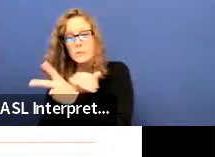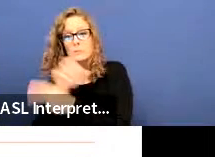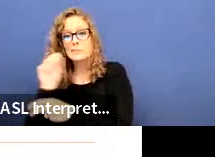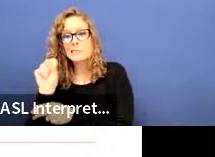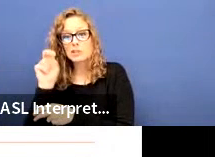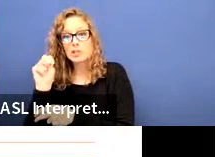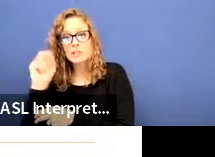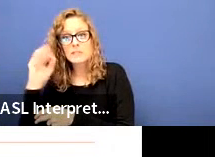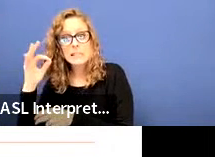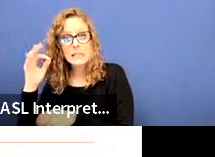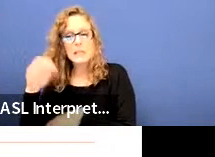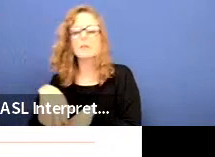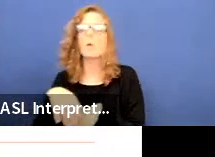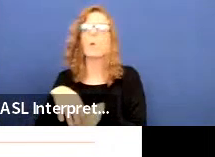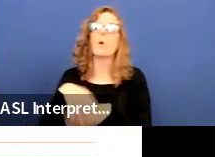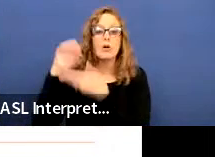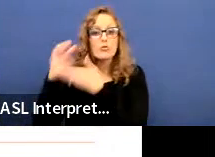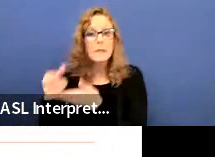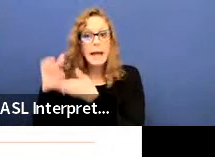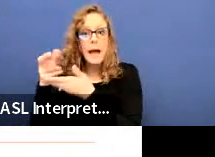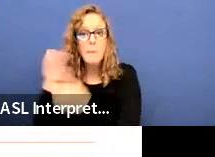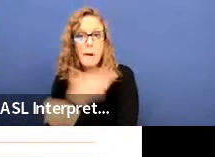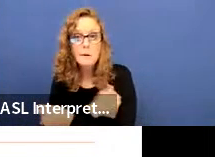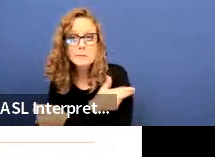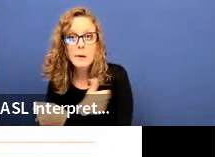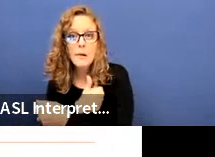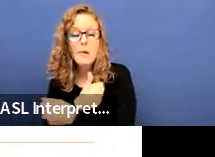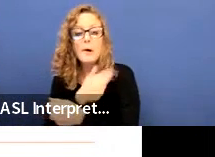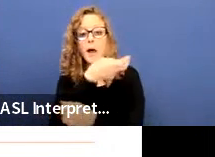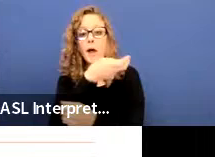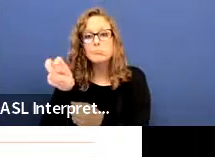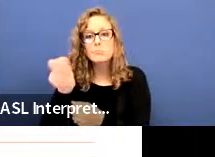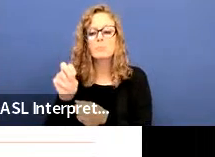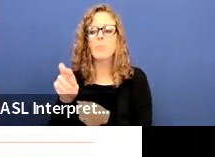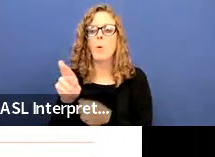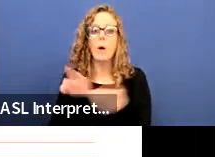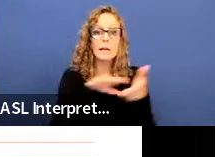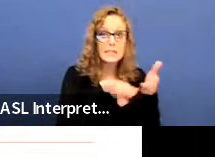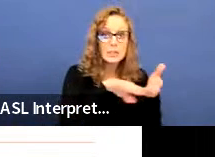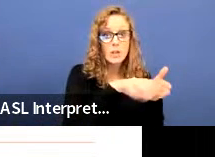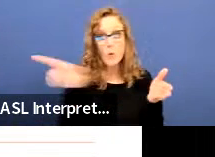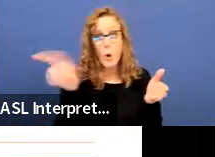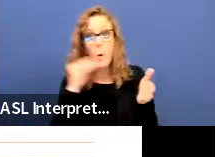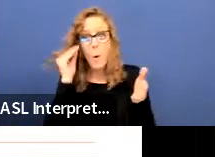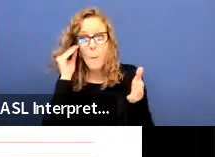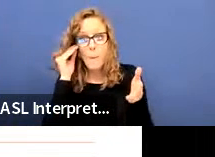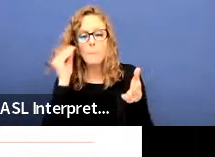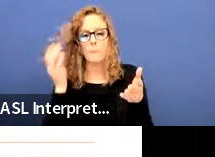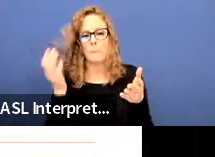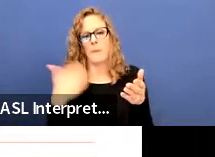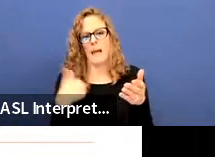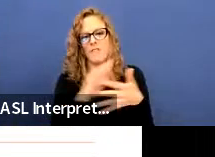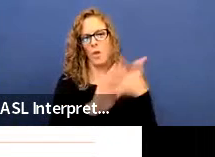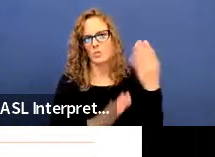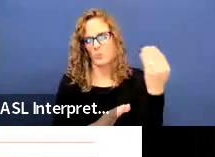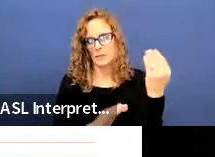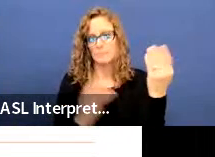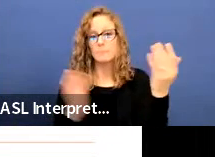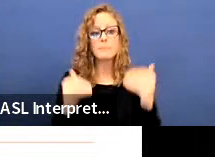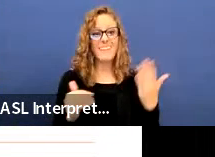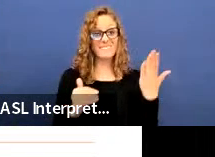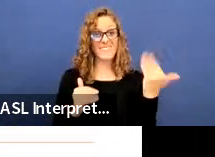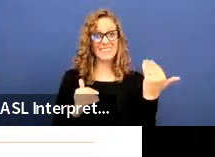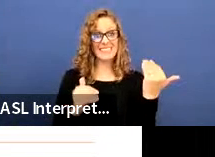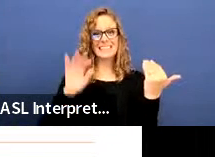facility or a rehabilitation hospital or even home. And then we have 15 911